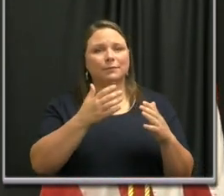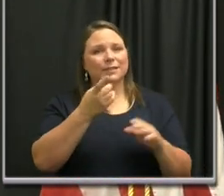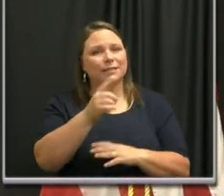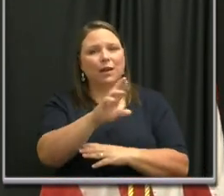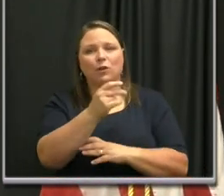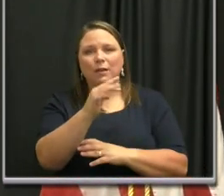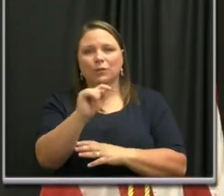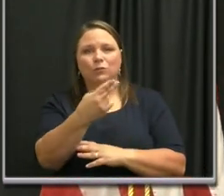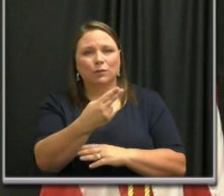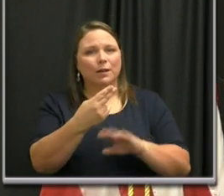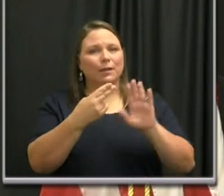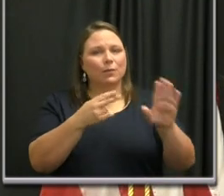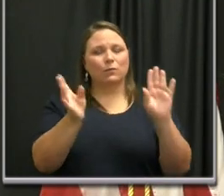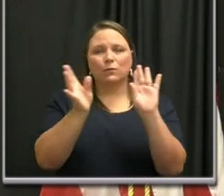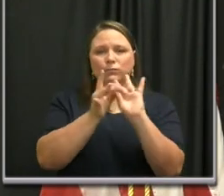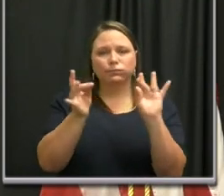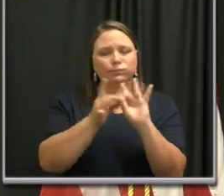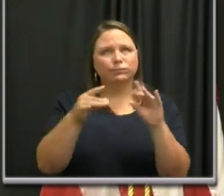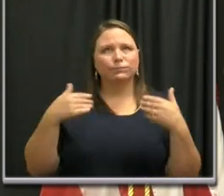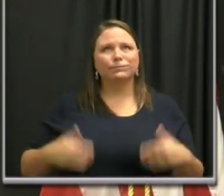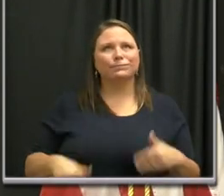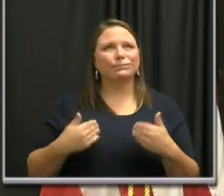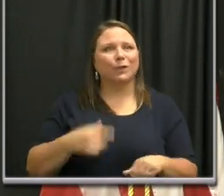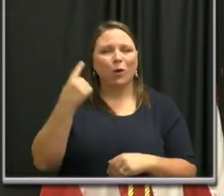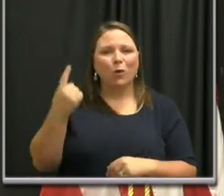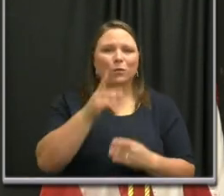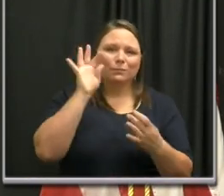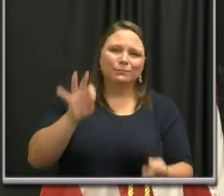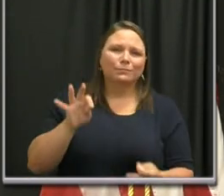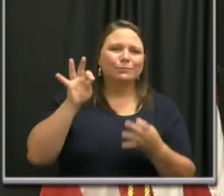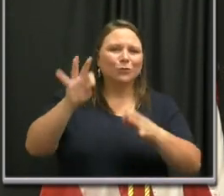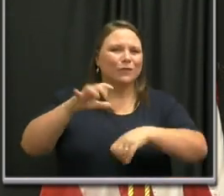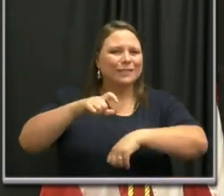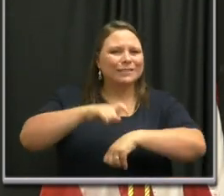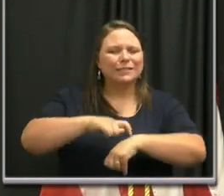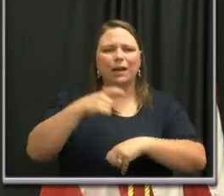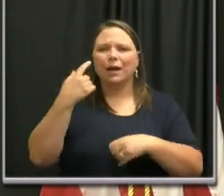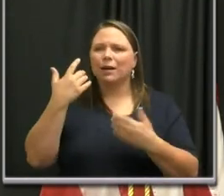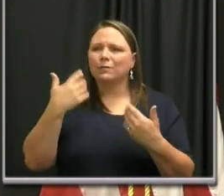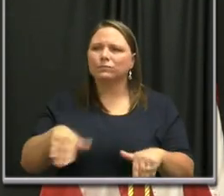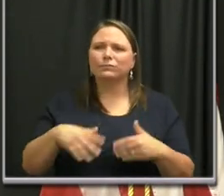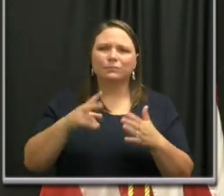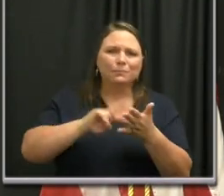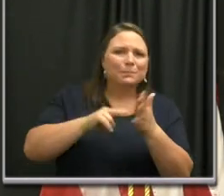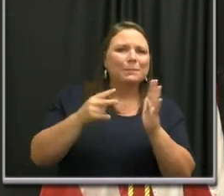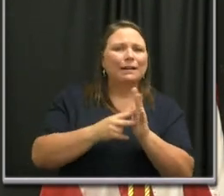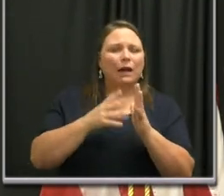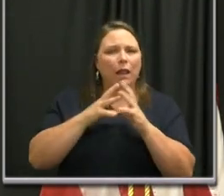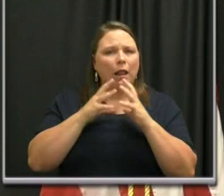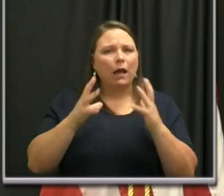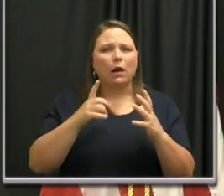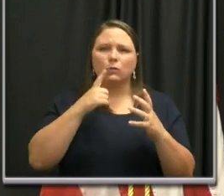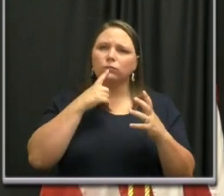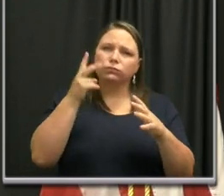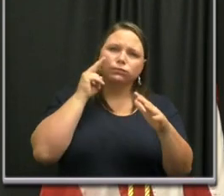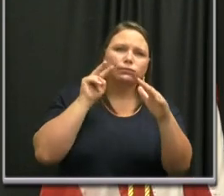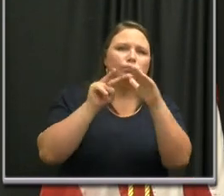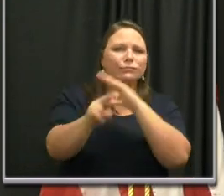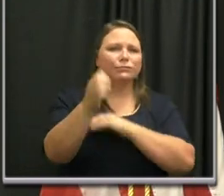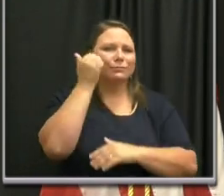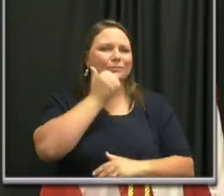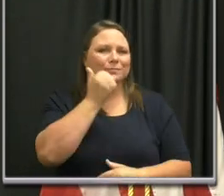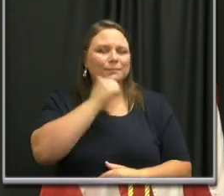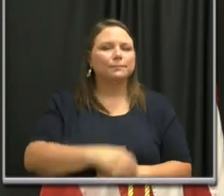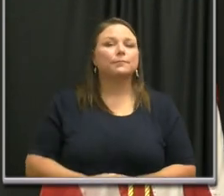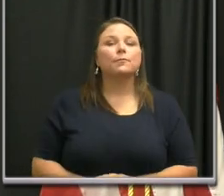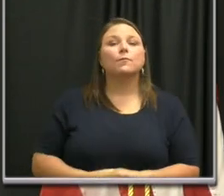Hildreth. His commentaries are always so timely and so meaningful, and we look forward to them. I just